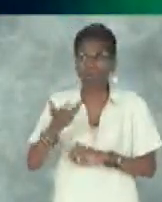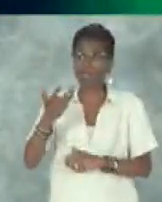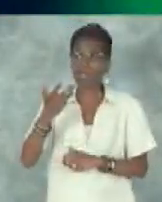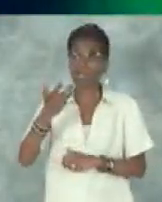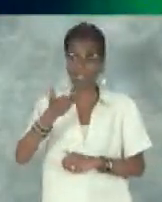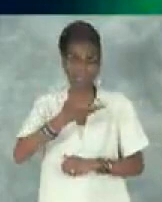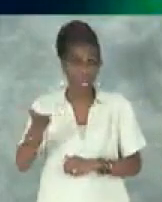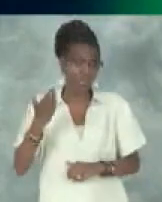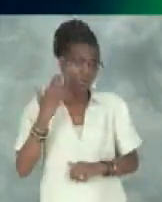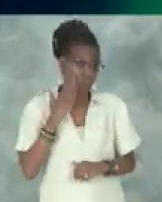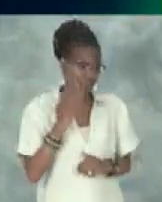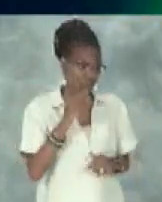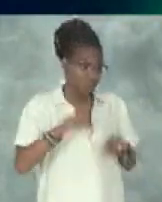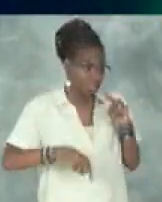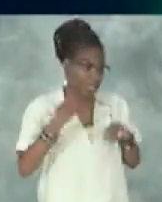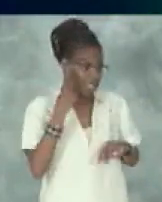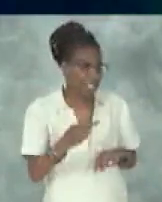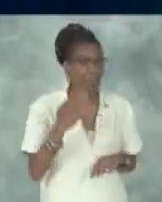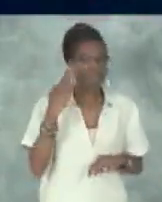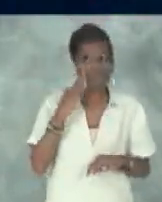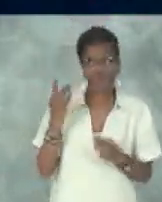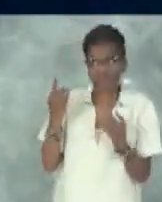are. Am I talking to anybody here?